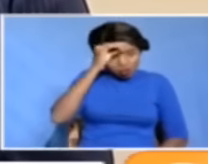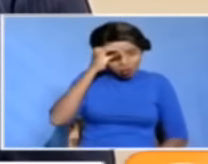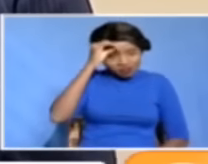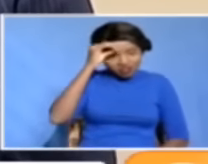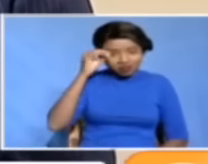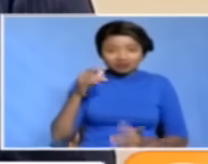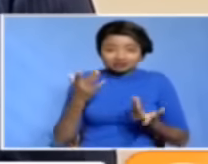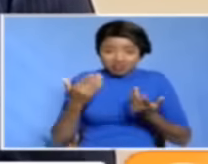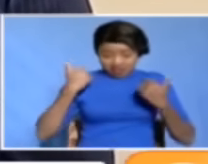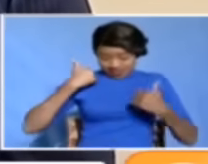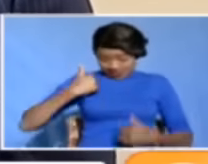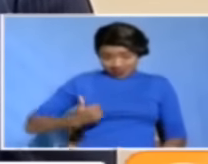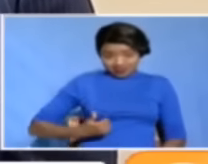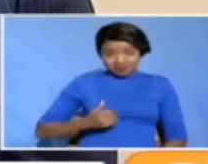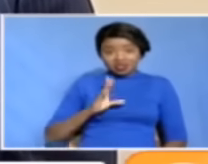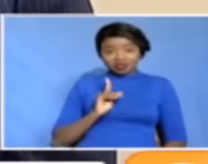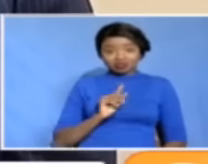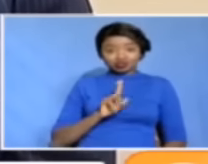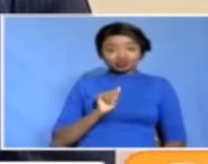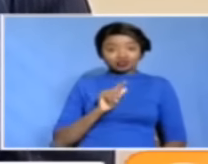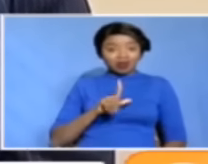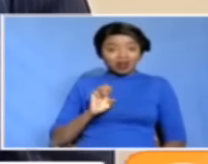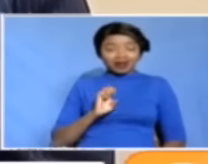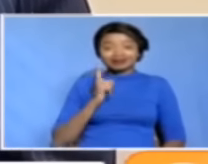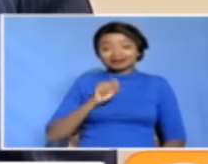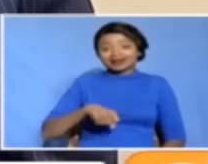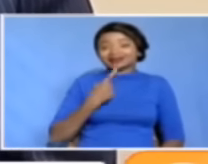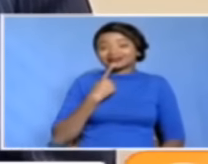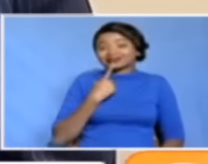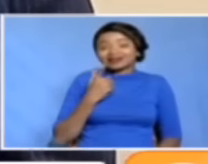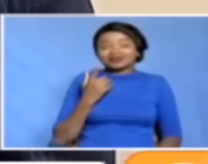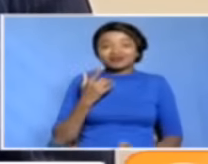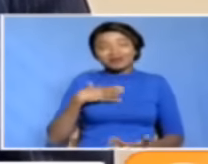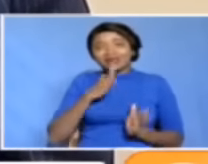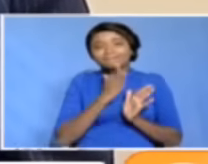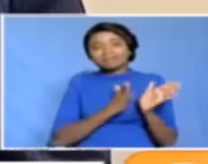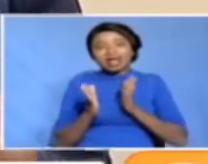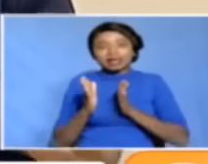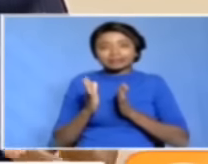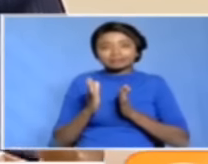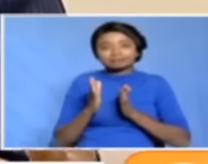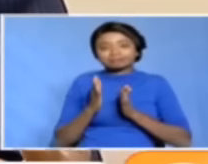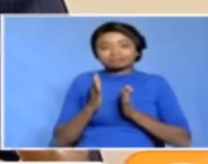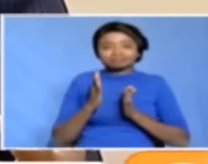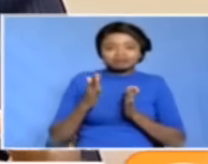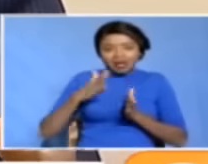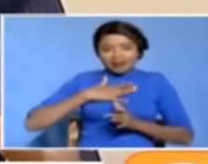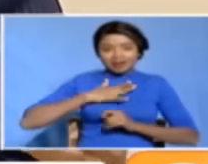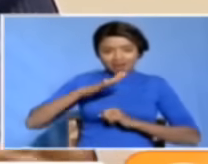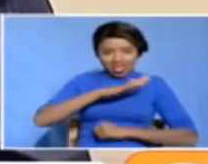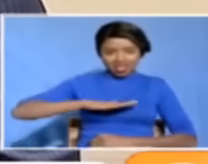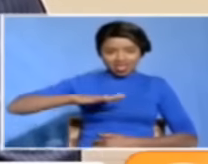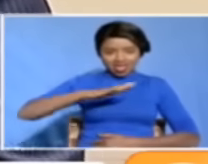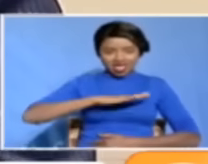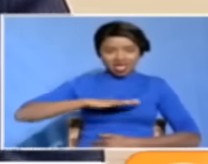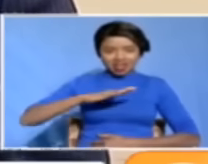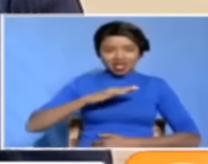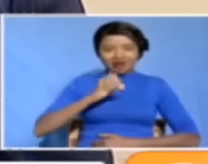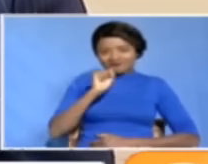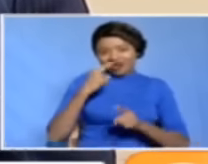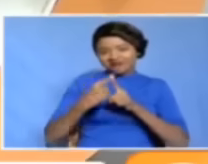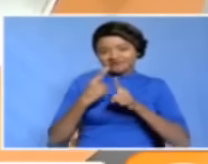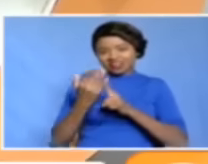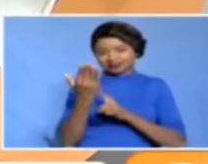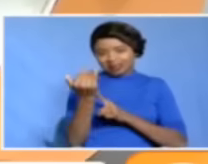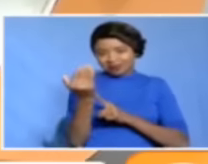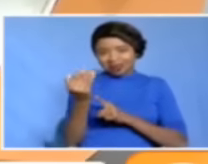say, "I'm going to plan what's going to happen, even in my constituency, the next 5 years to come." The